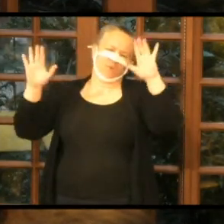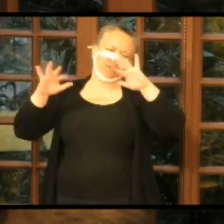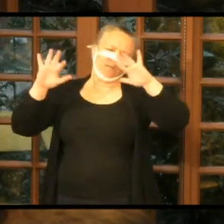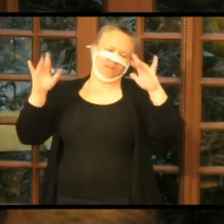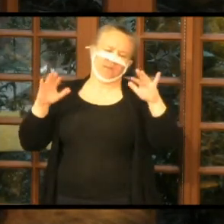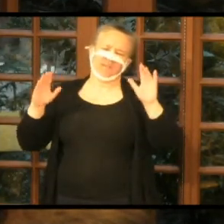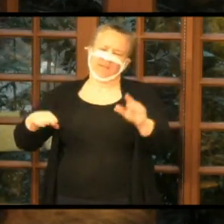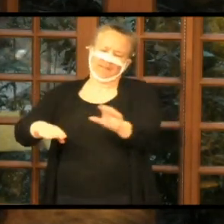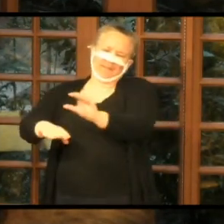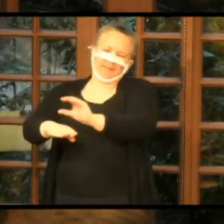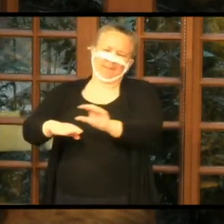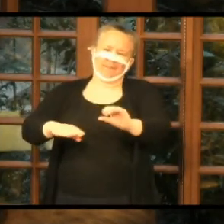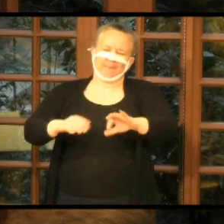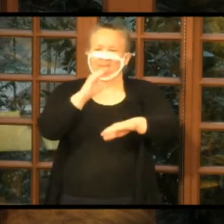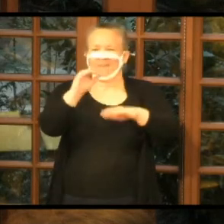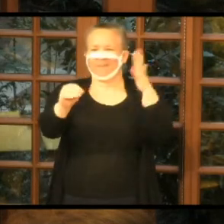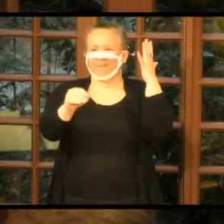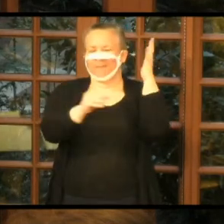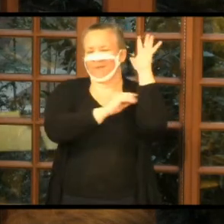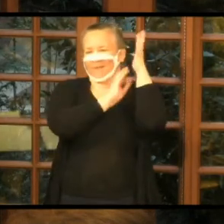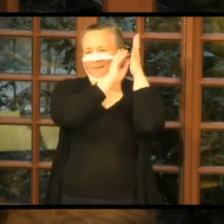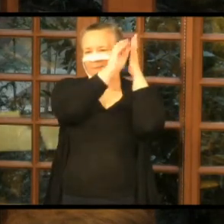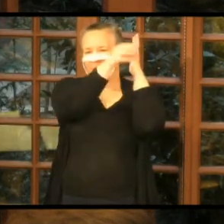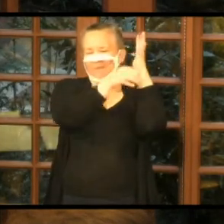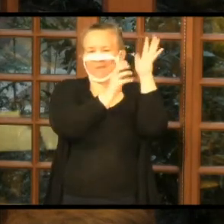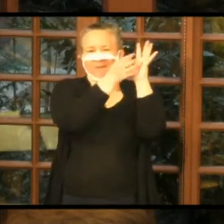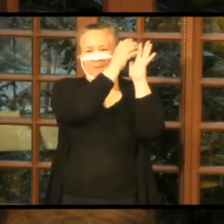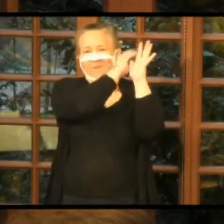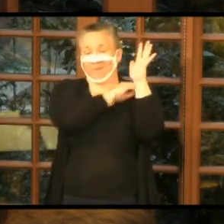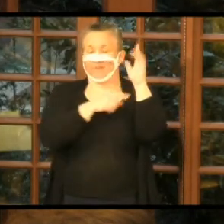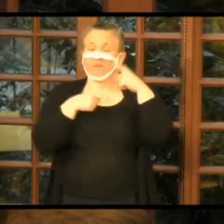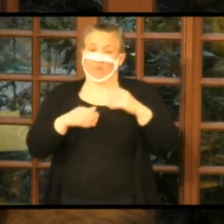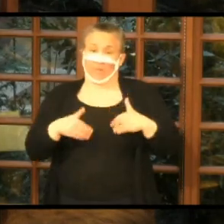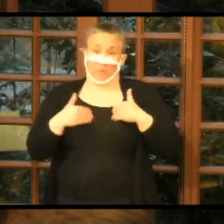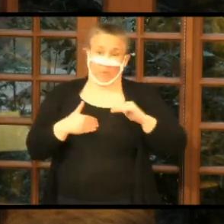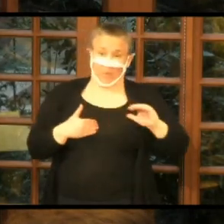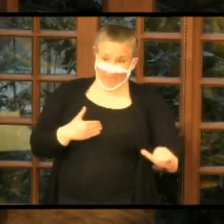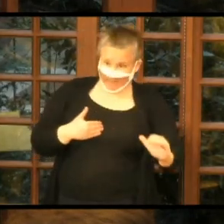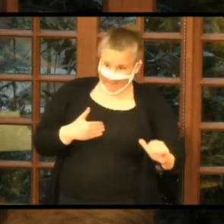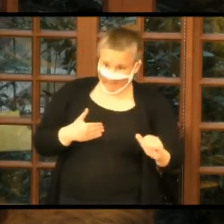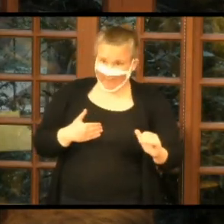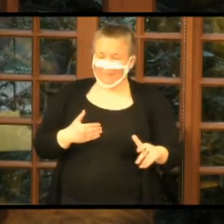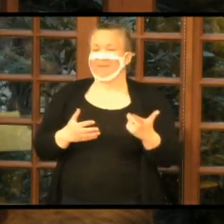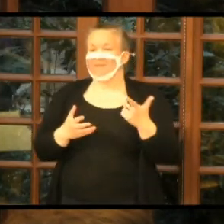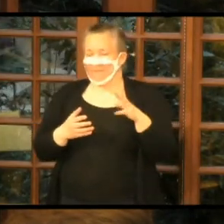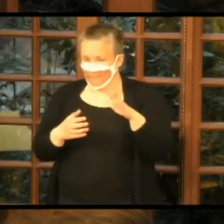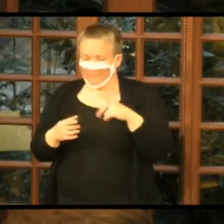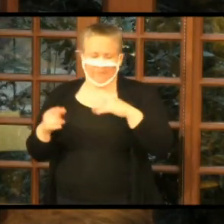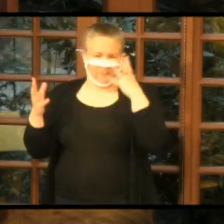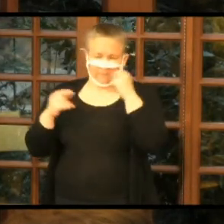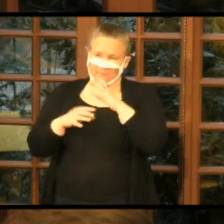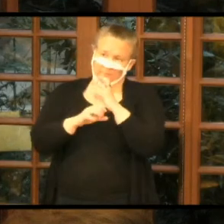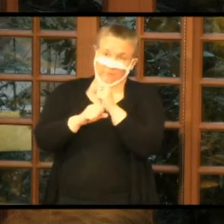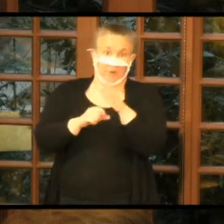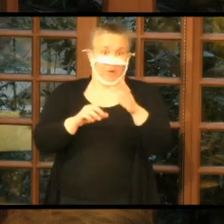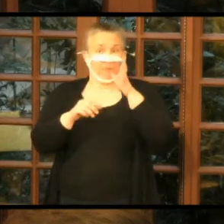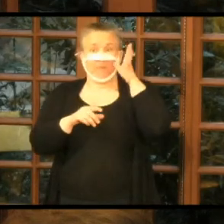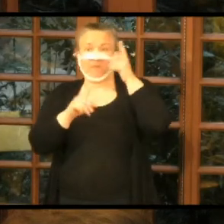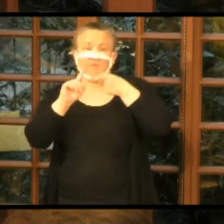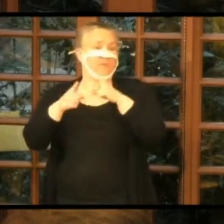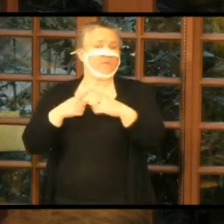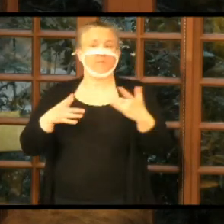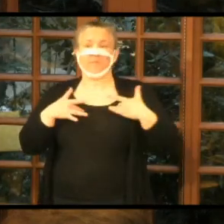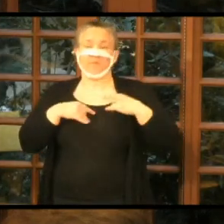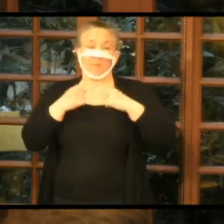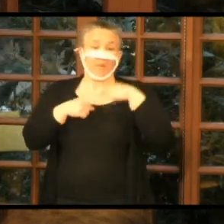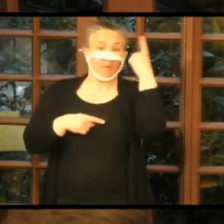clinging to the oaks, and in the deaf world of her childhood, beauty was taken in earnest. Her parents' friends weren't concerned with